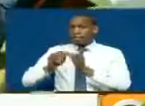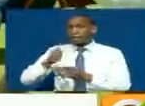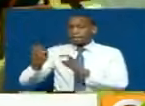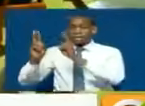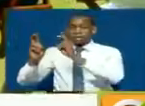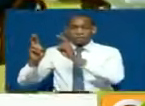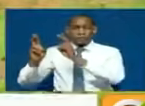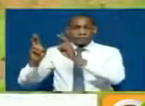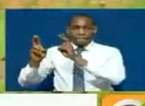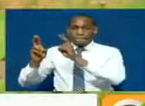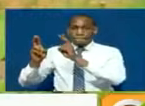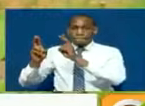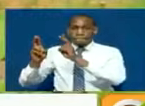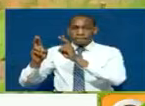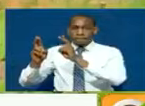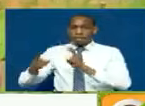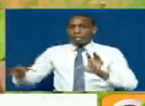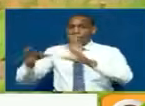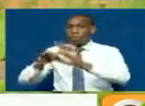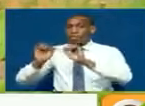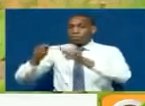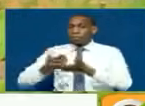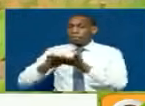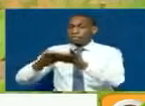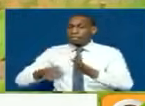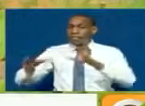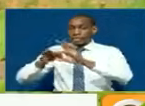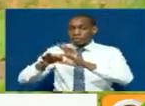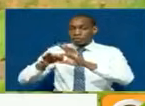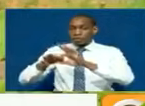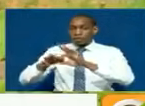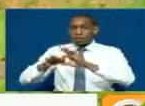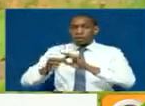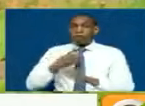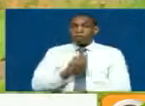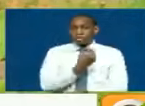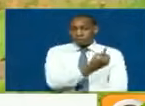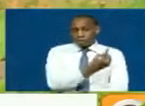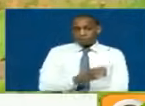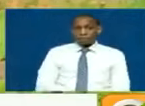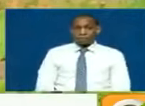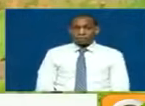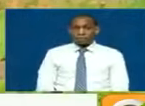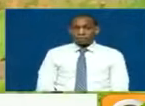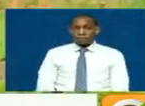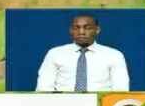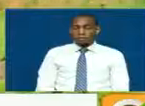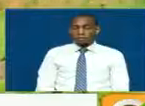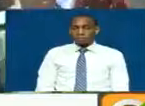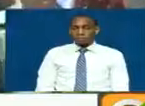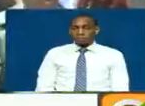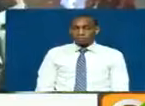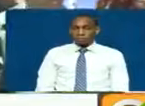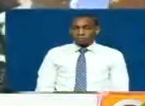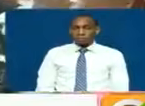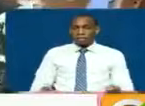ya harusi, tutazungumza harusi tukiwa kama nyumba. Ila hivyo tutaumia